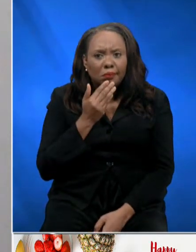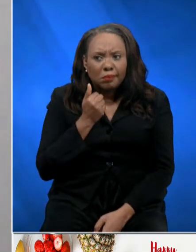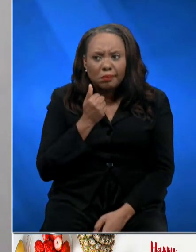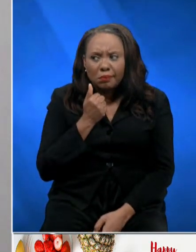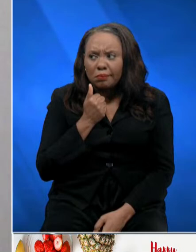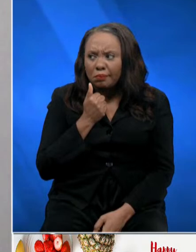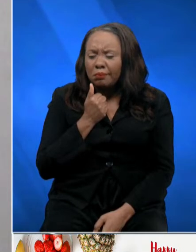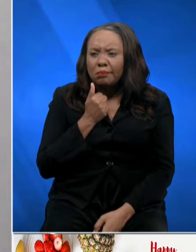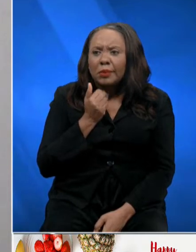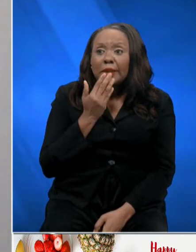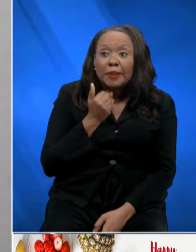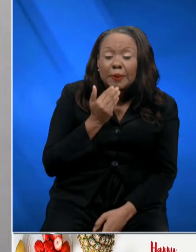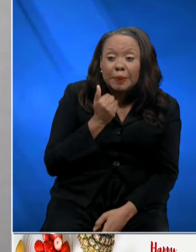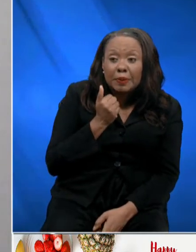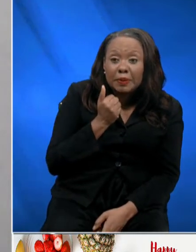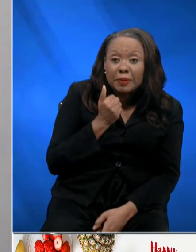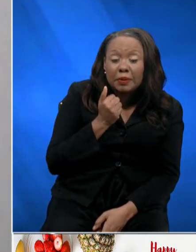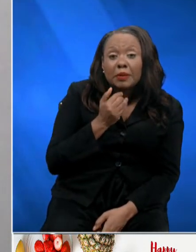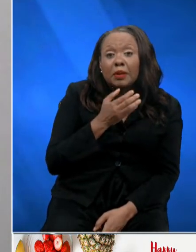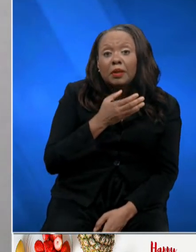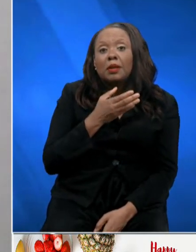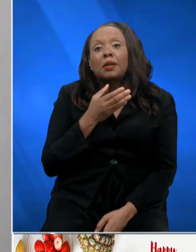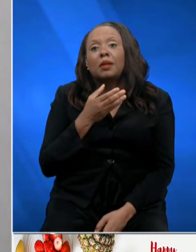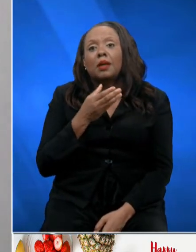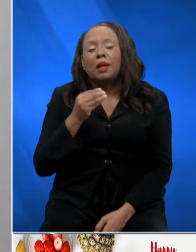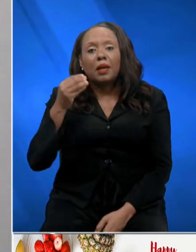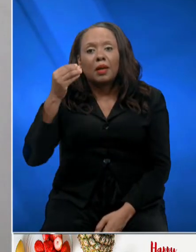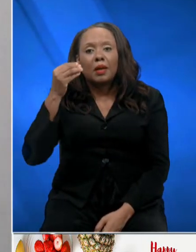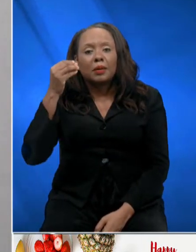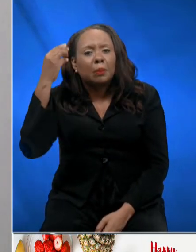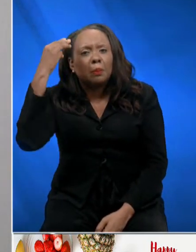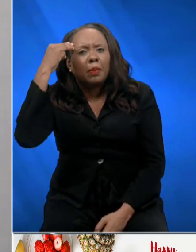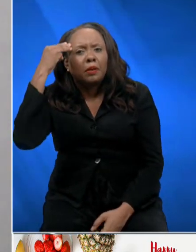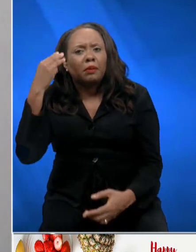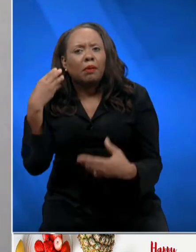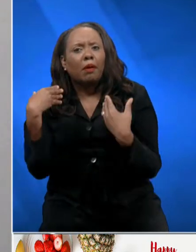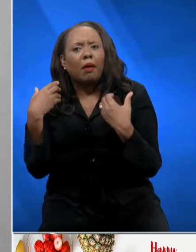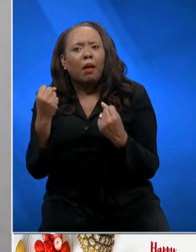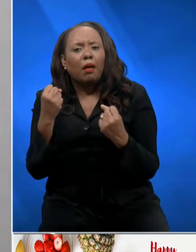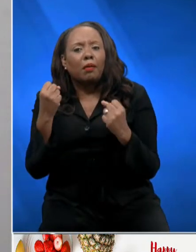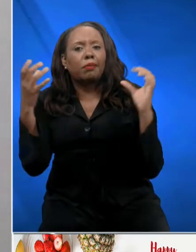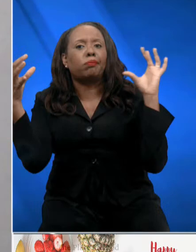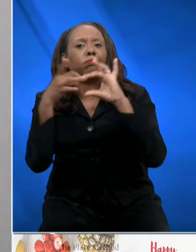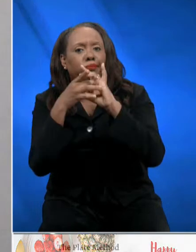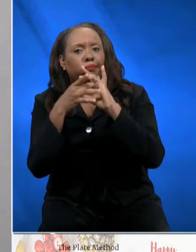strong connections between diabetes and mental health issues. So